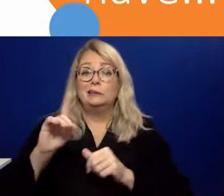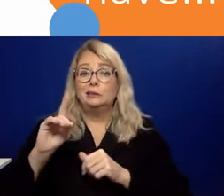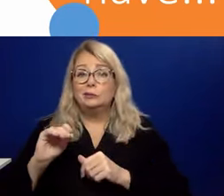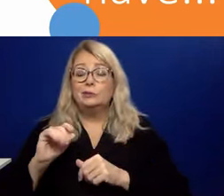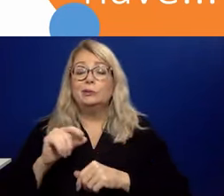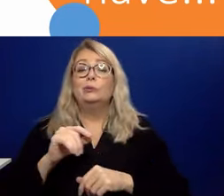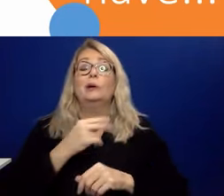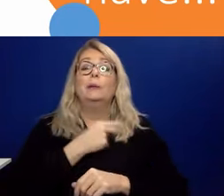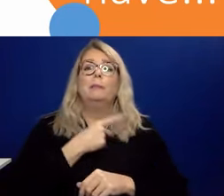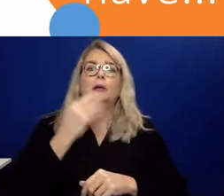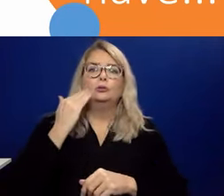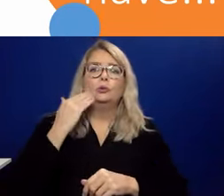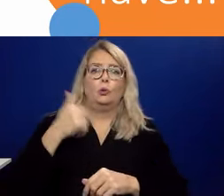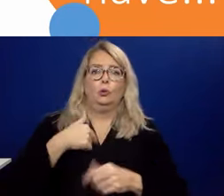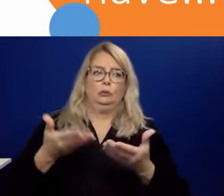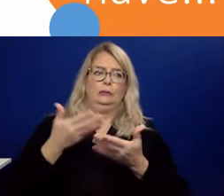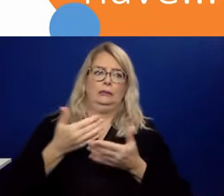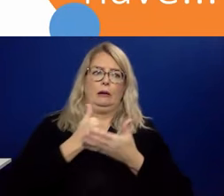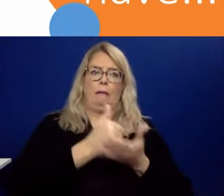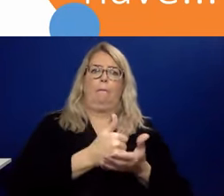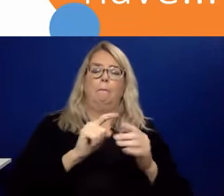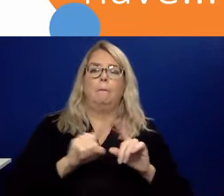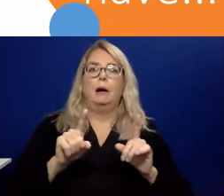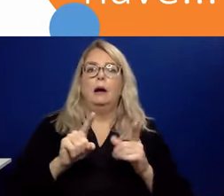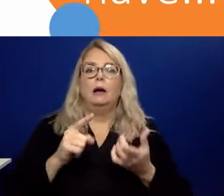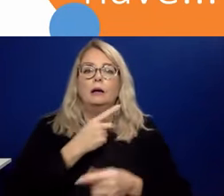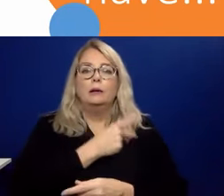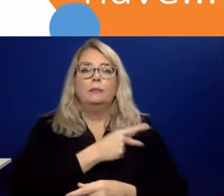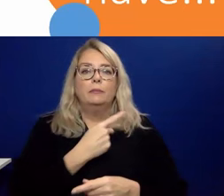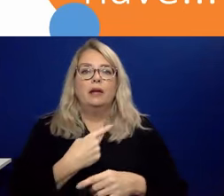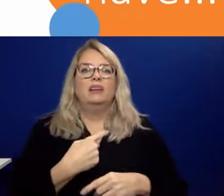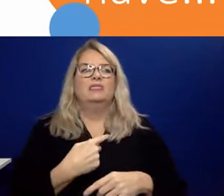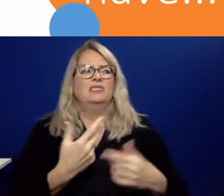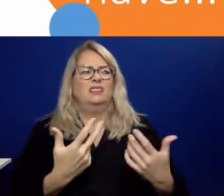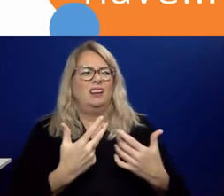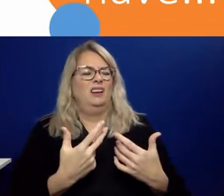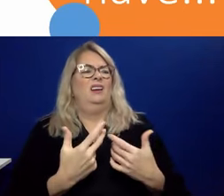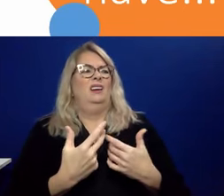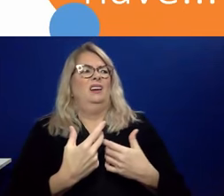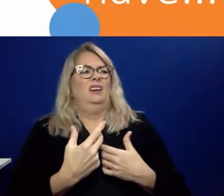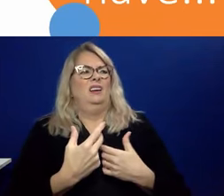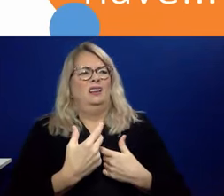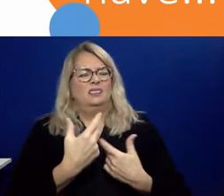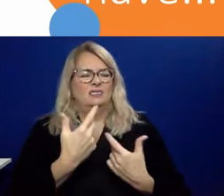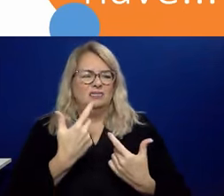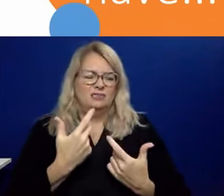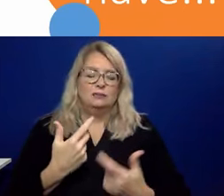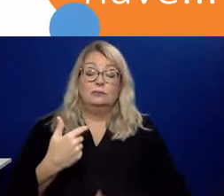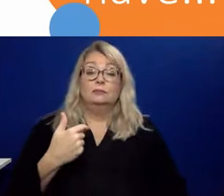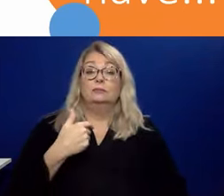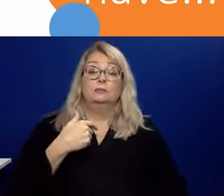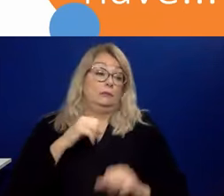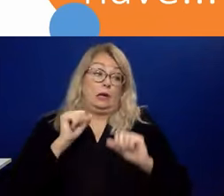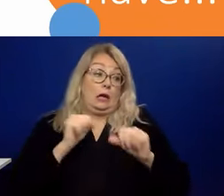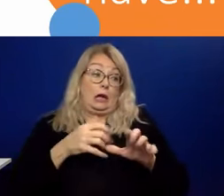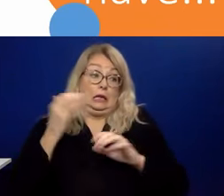them. And this nurse said, patient was giving him a hard time. And he said, hey, bro, I could just leave, right? But